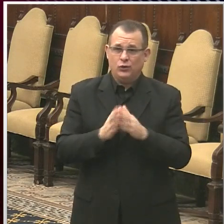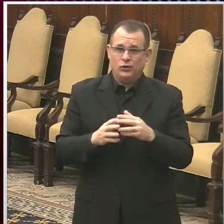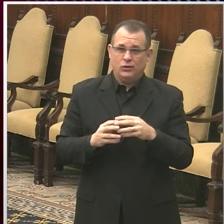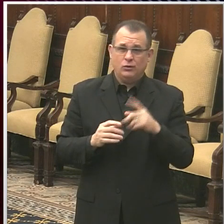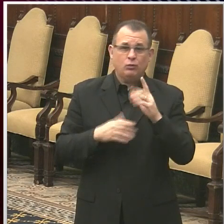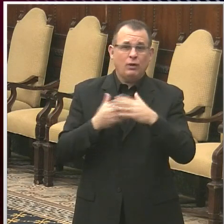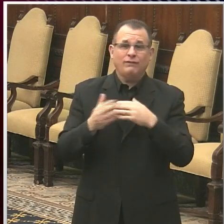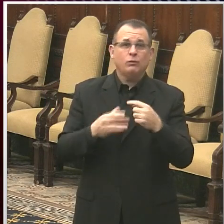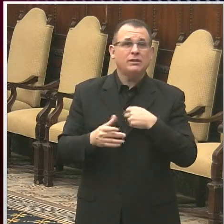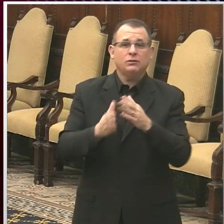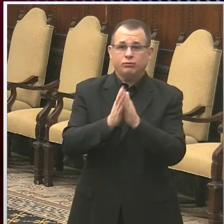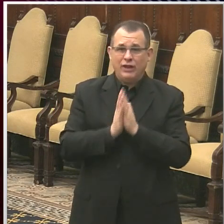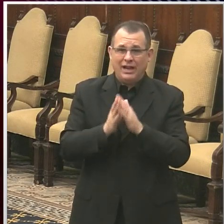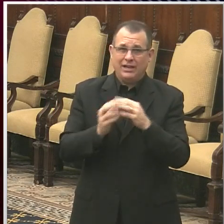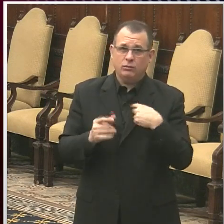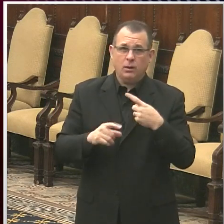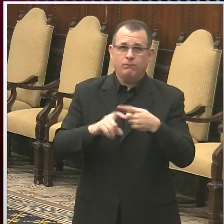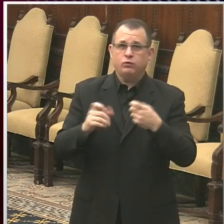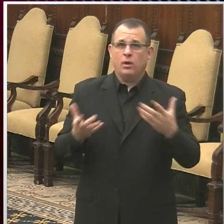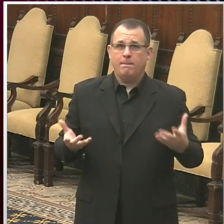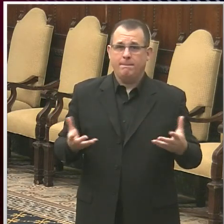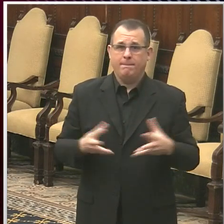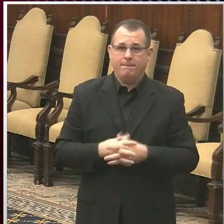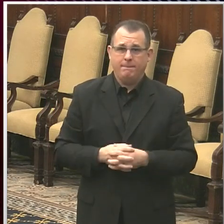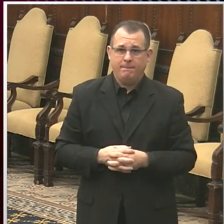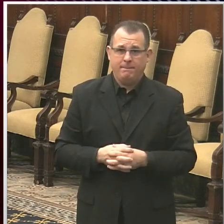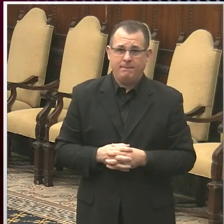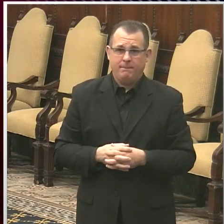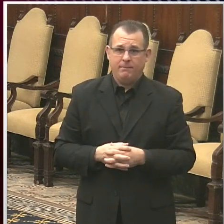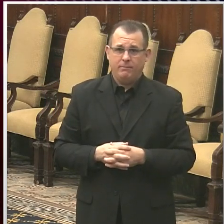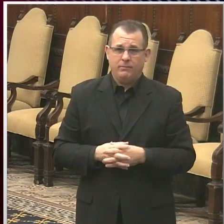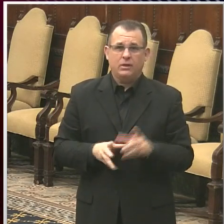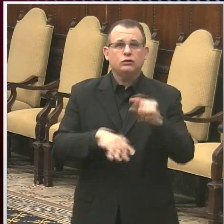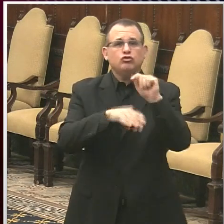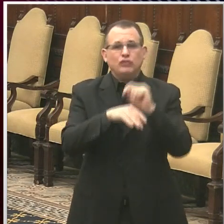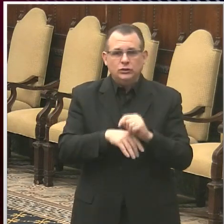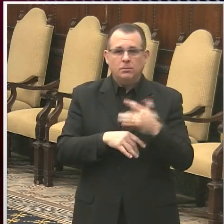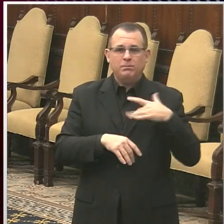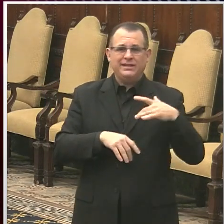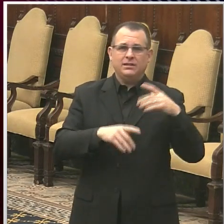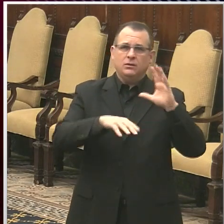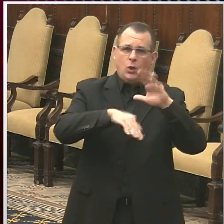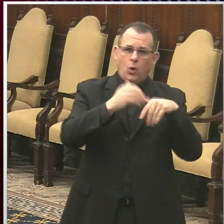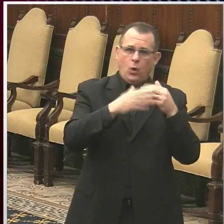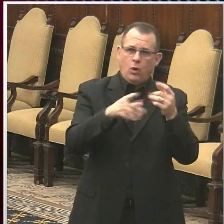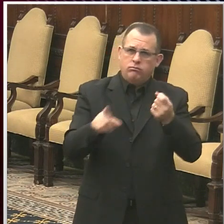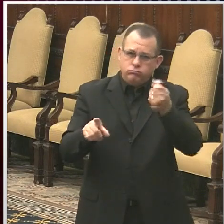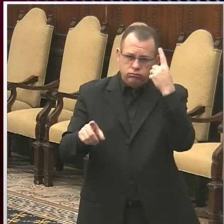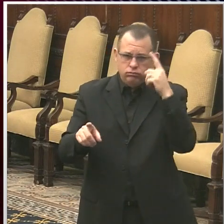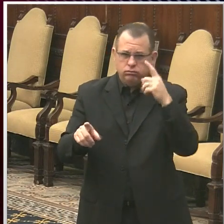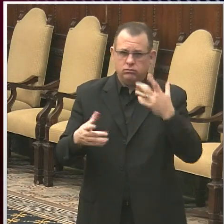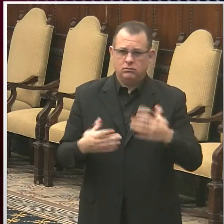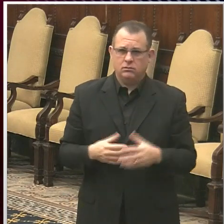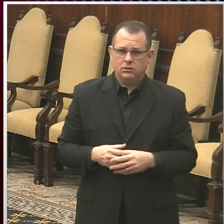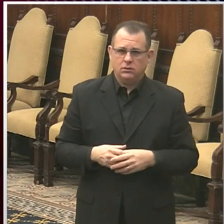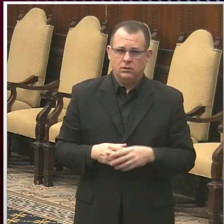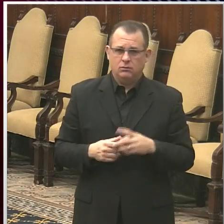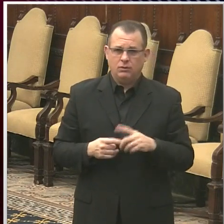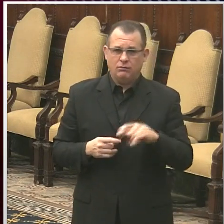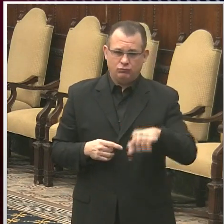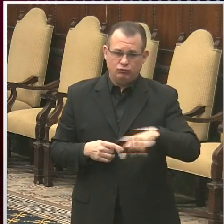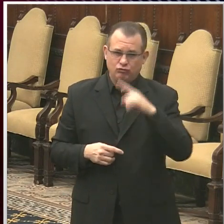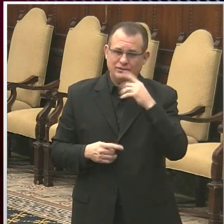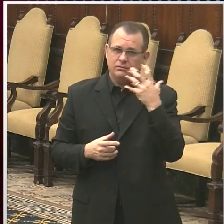are. While I understand that tradition is important to everybody and every religion, this is an unprecedented